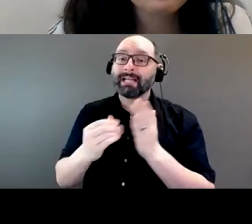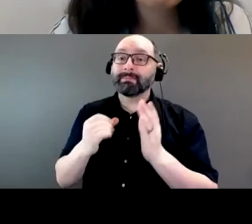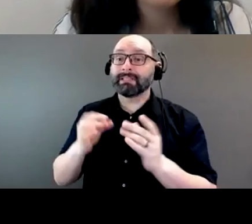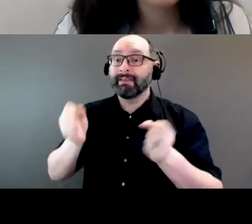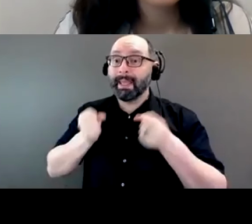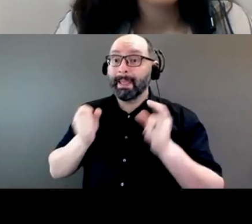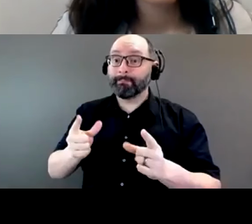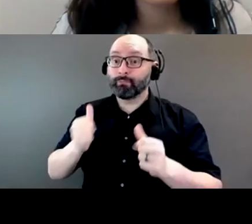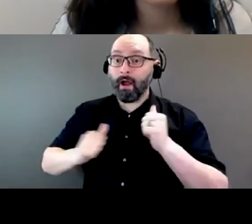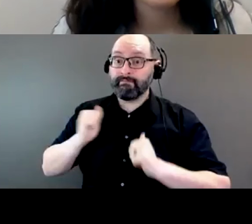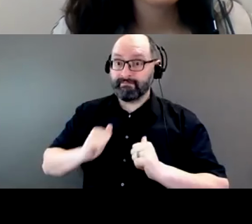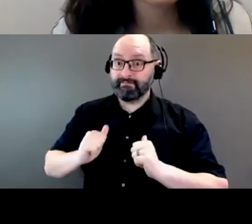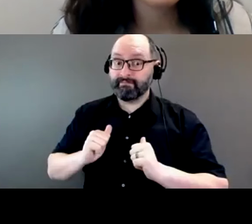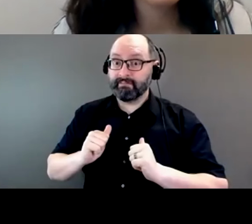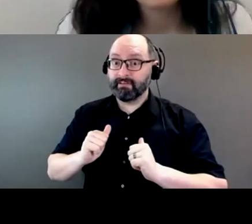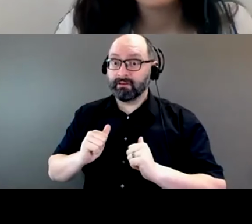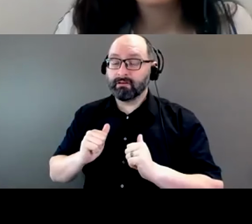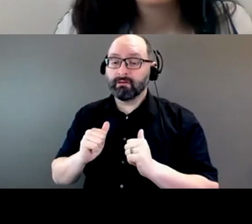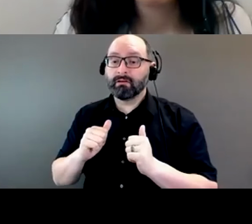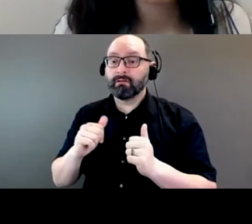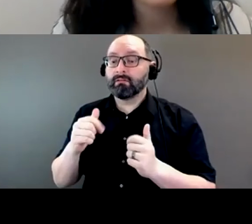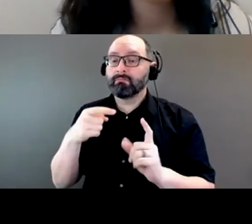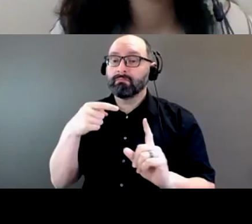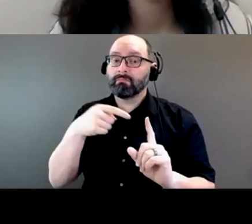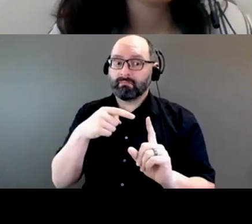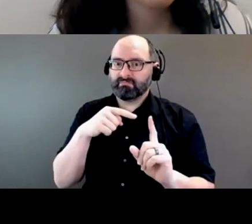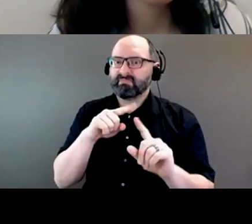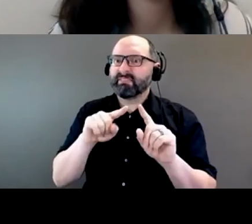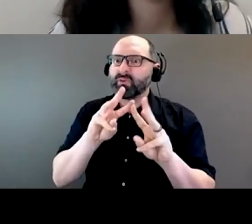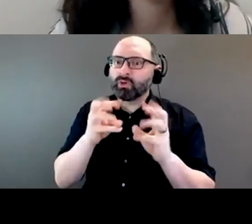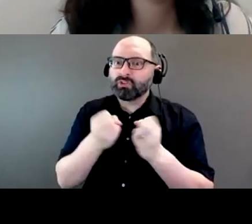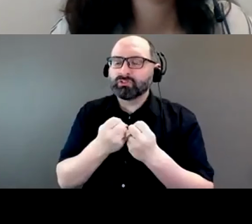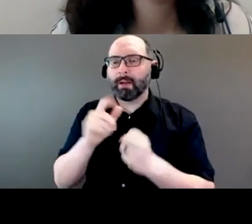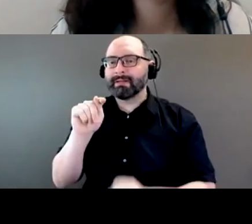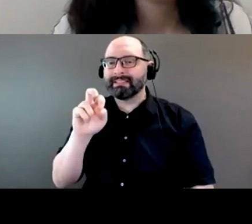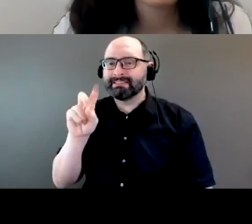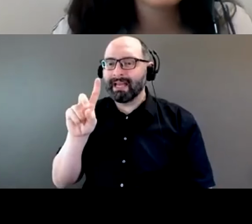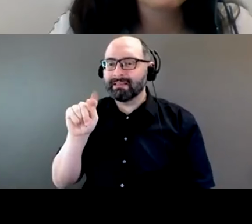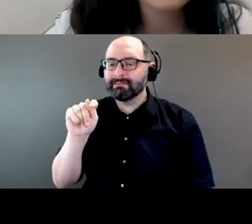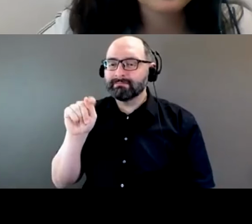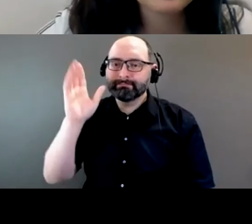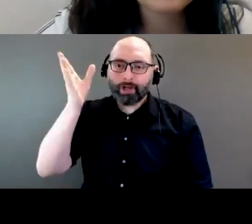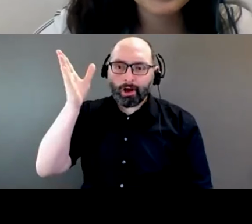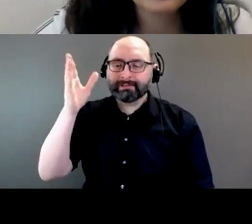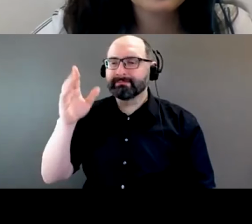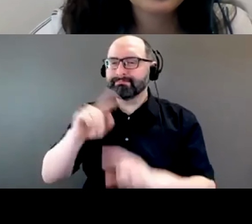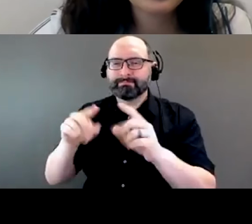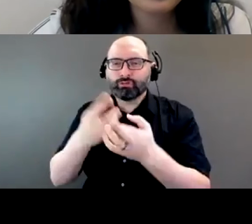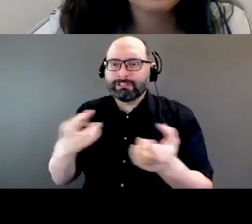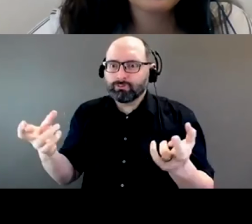dementia. It has different workshops or TED Talks, a lot of different resources